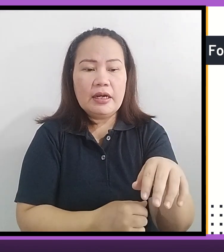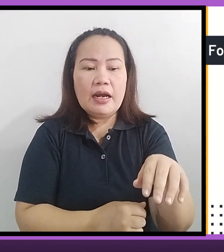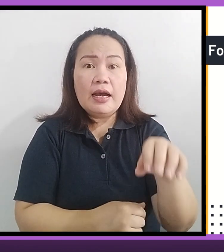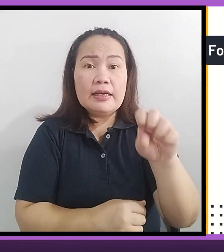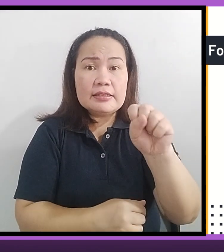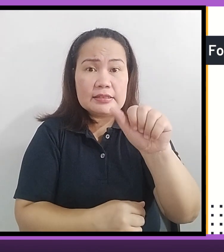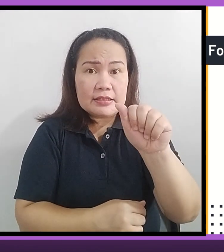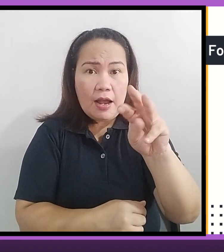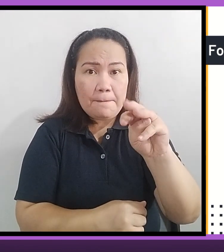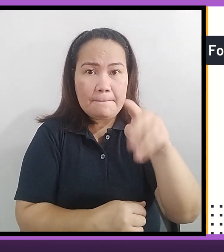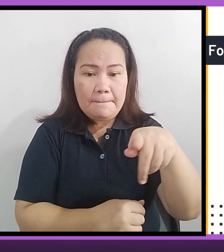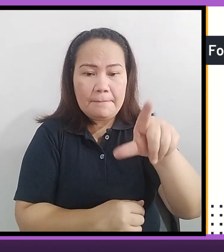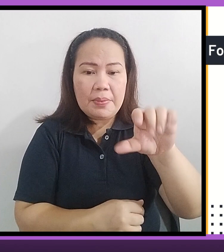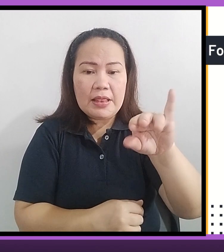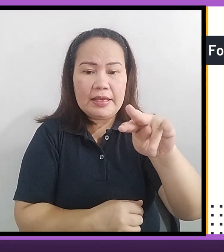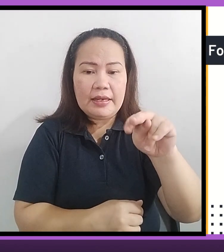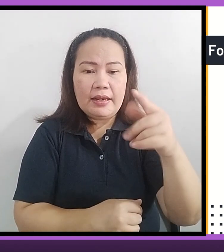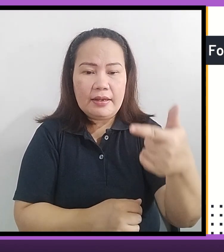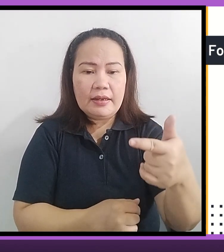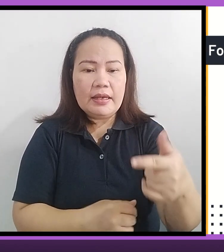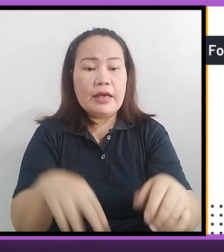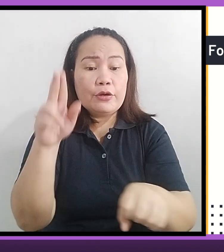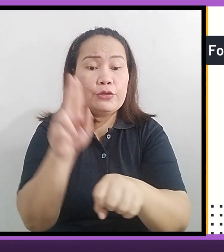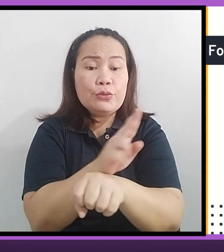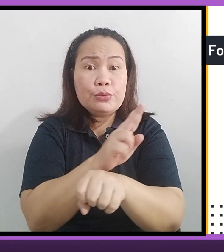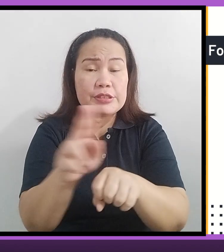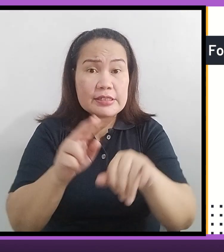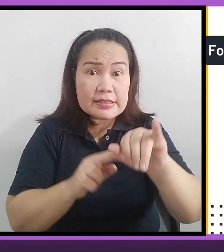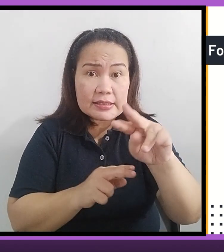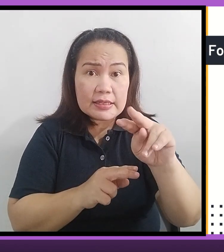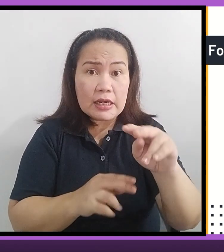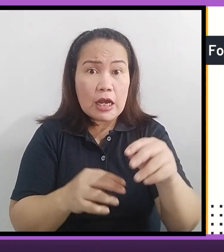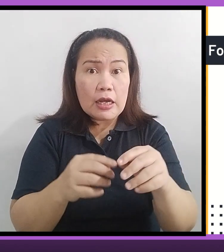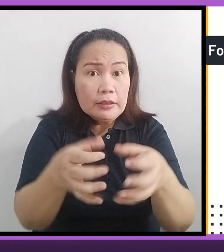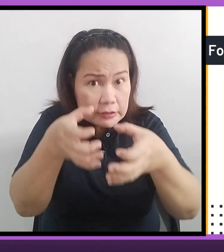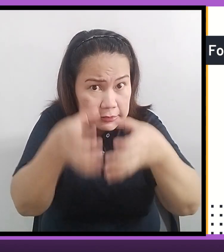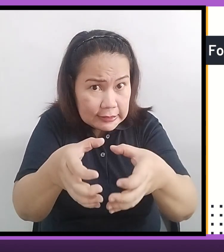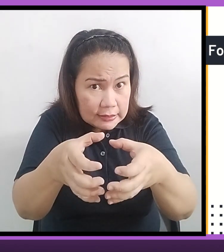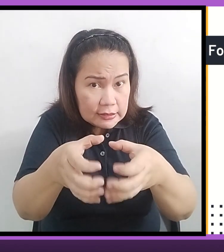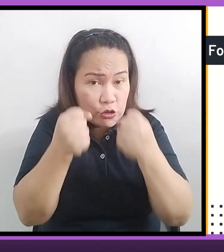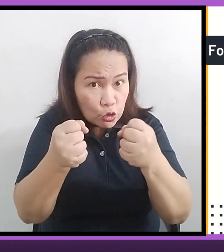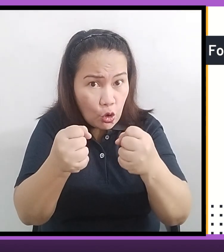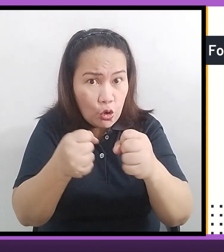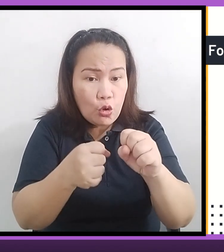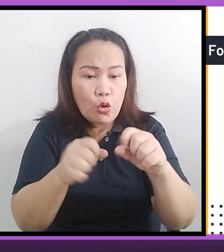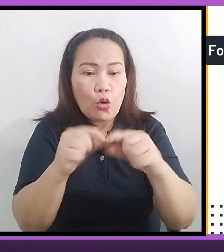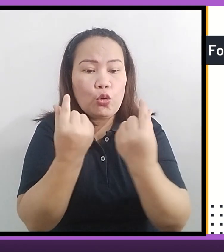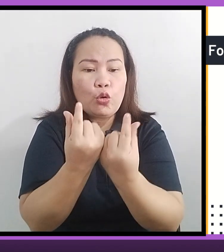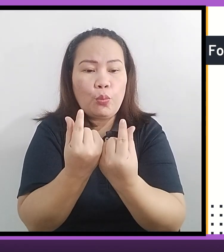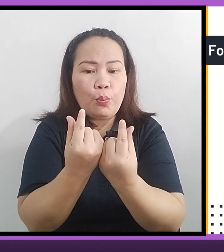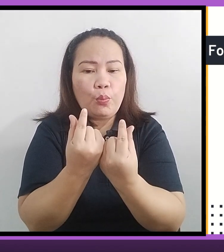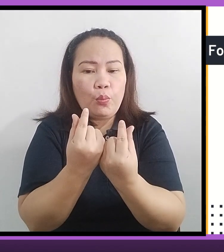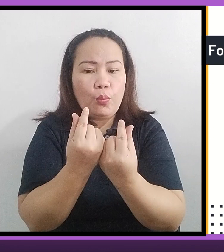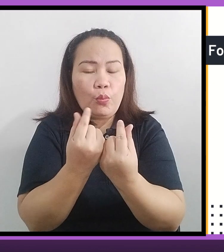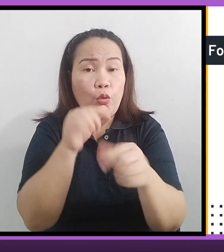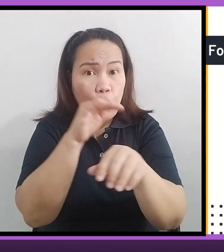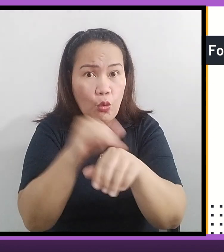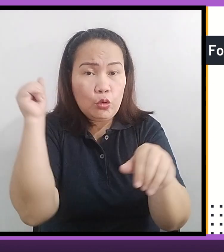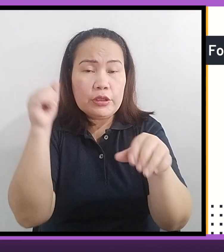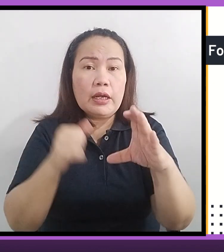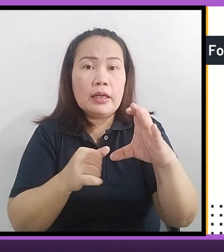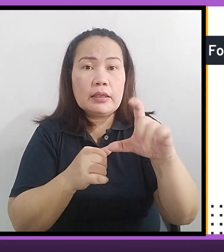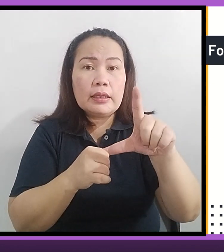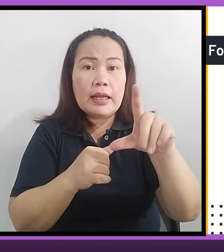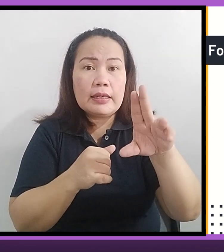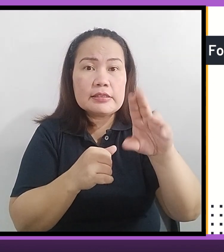uses intact groups called clusters. So kapag malaki na yung malawak yung um,